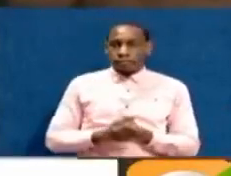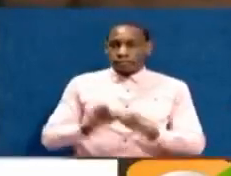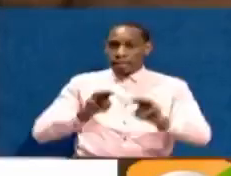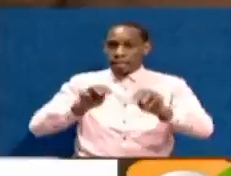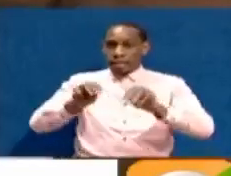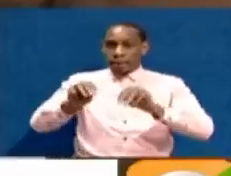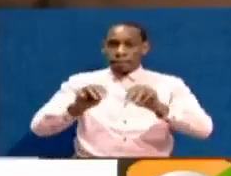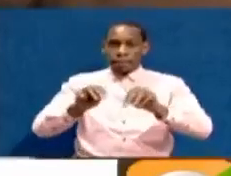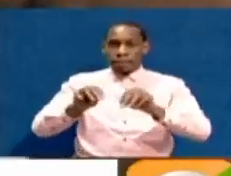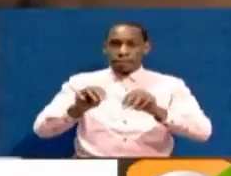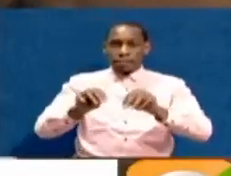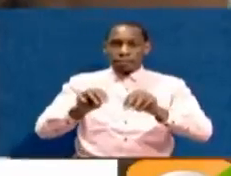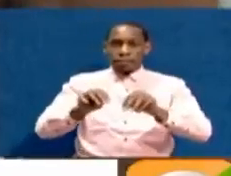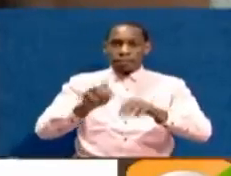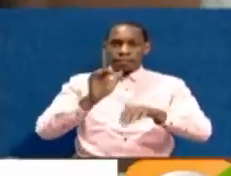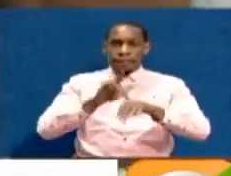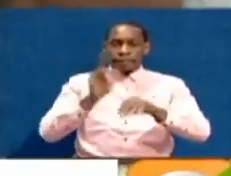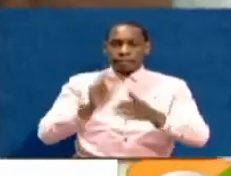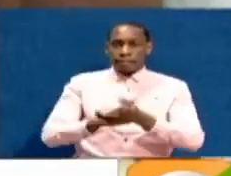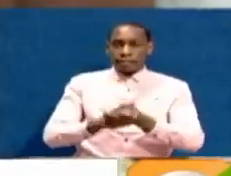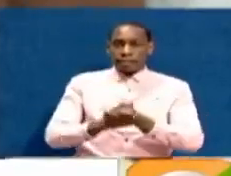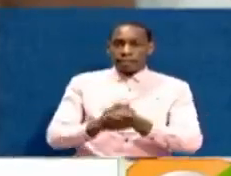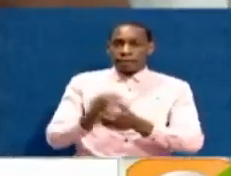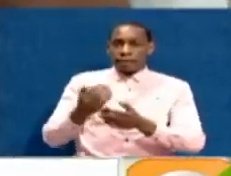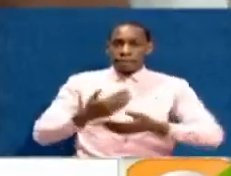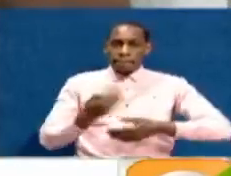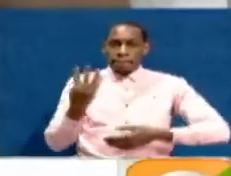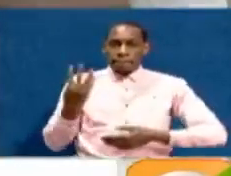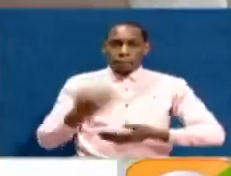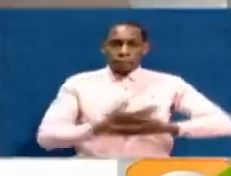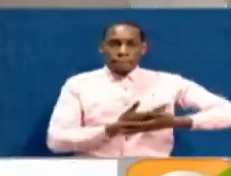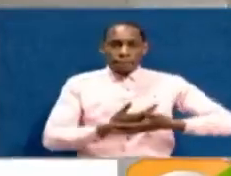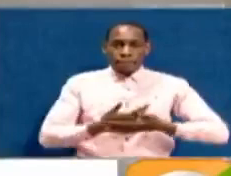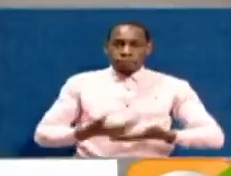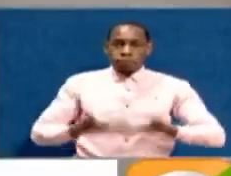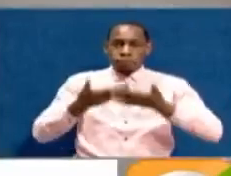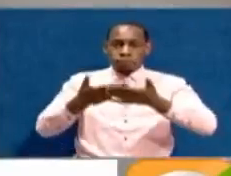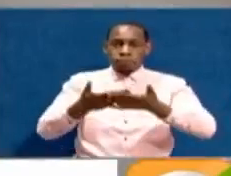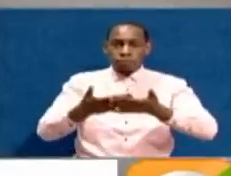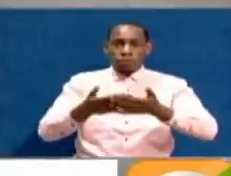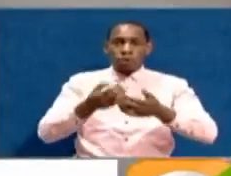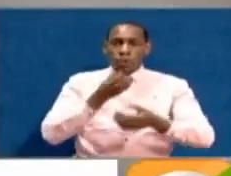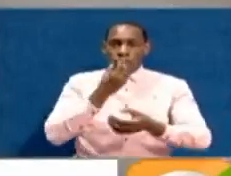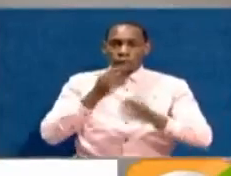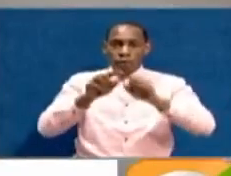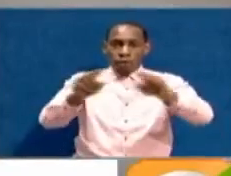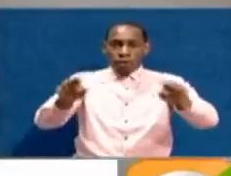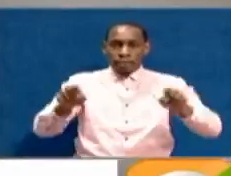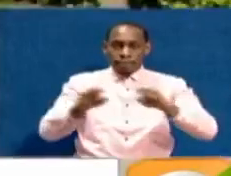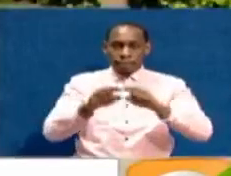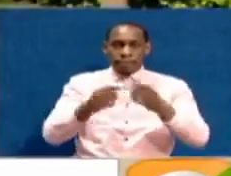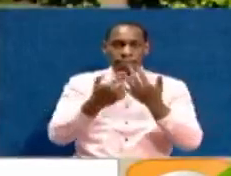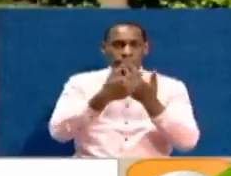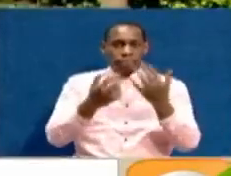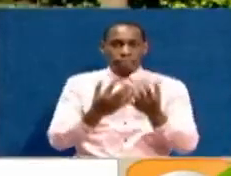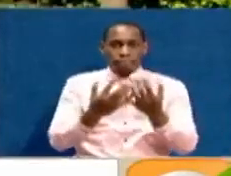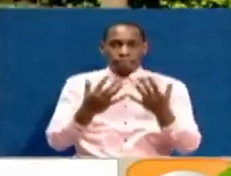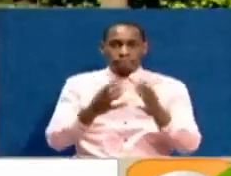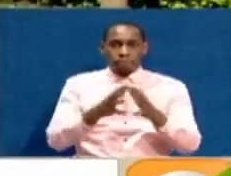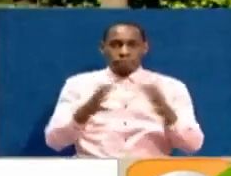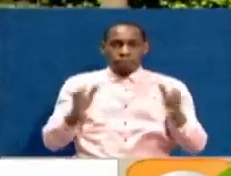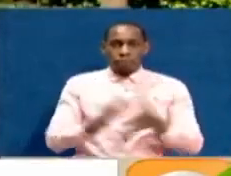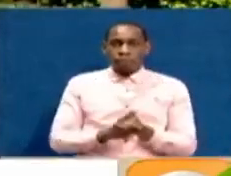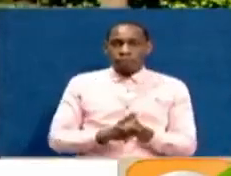Management of the complications and placing the four in incubators has seen the figure soar. I think it's like